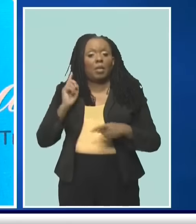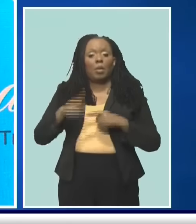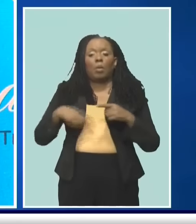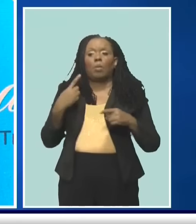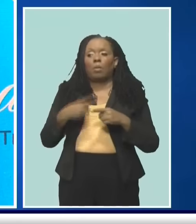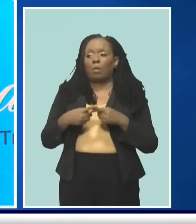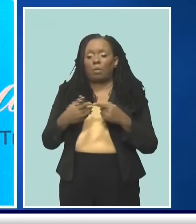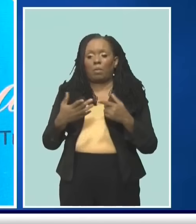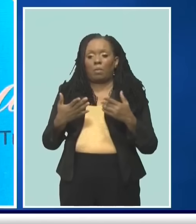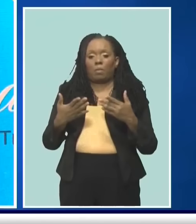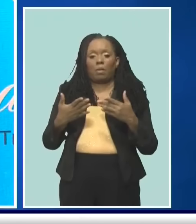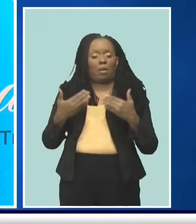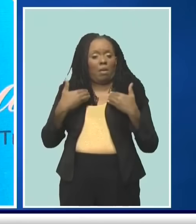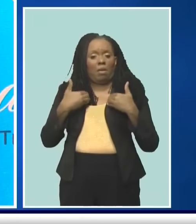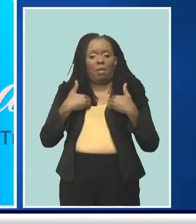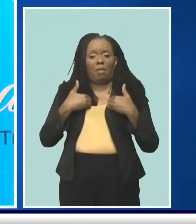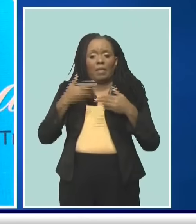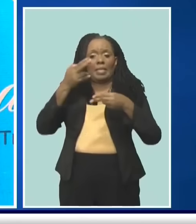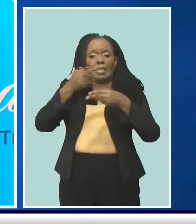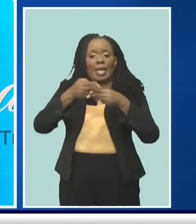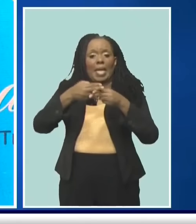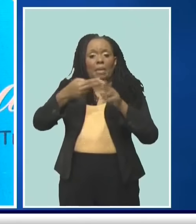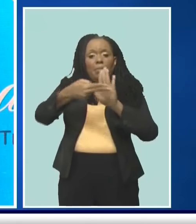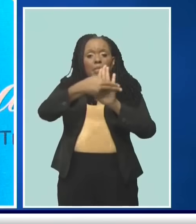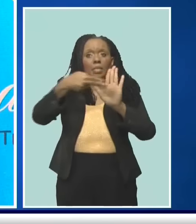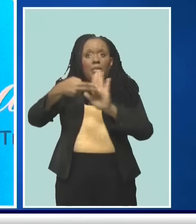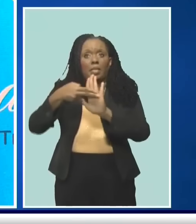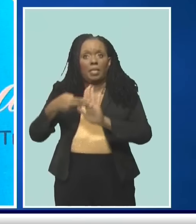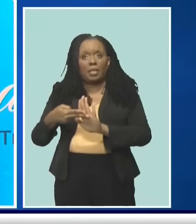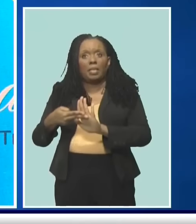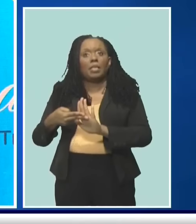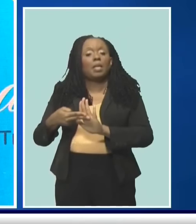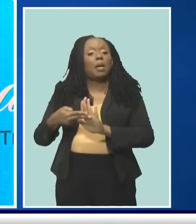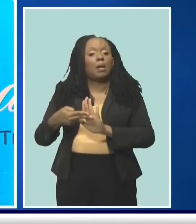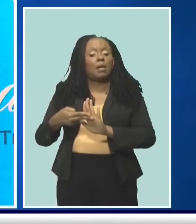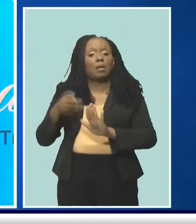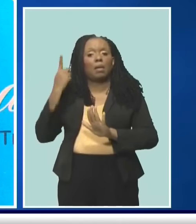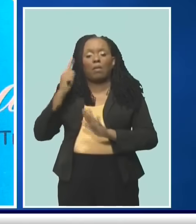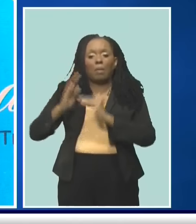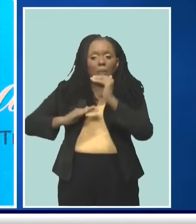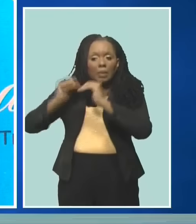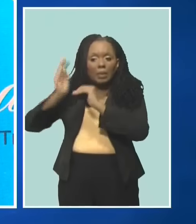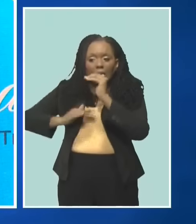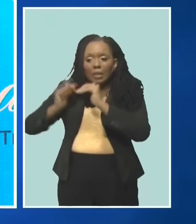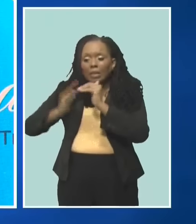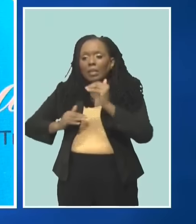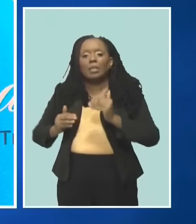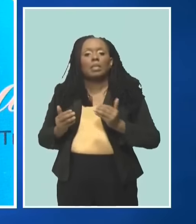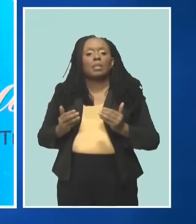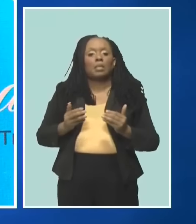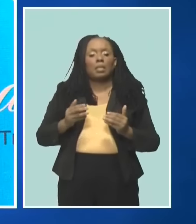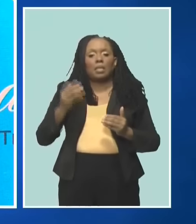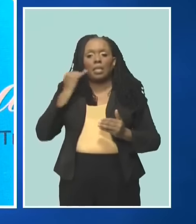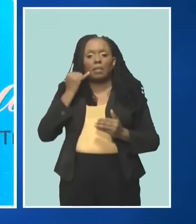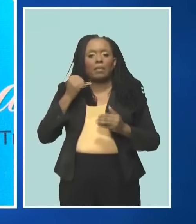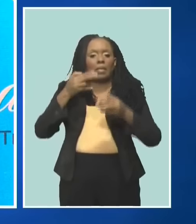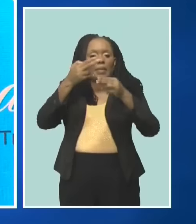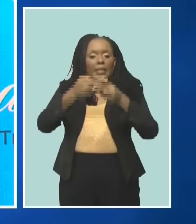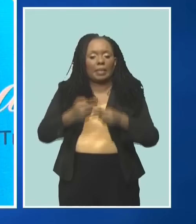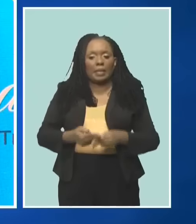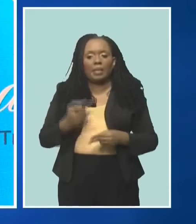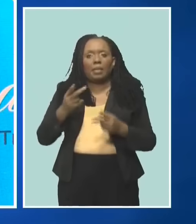and institutions should not be an arbitrary exercise and should not be the province of just those